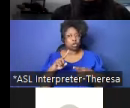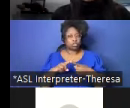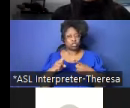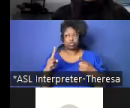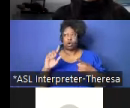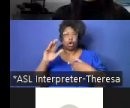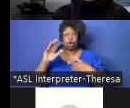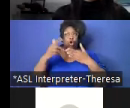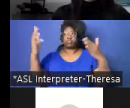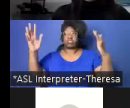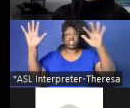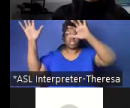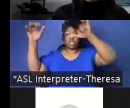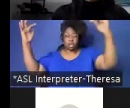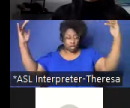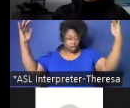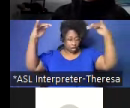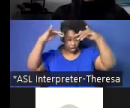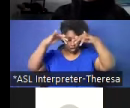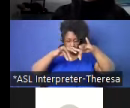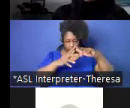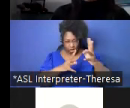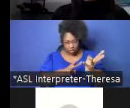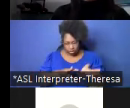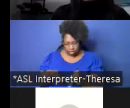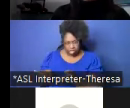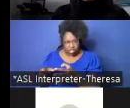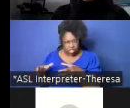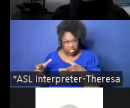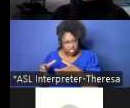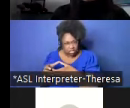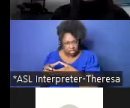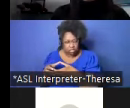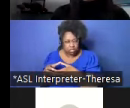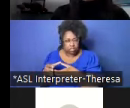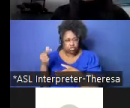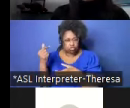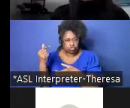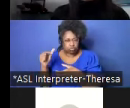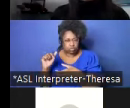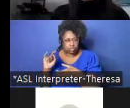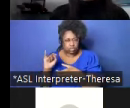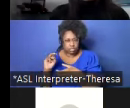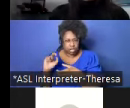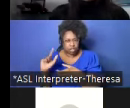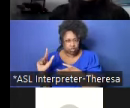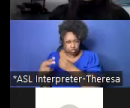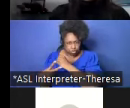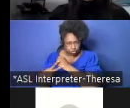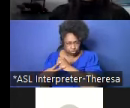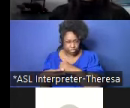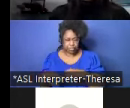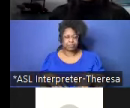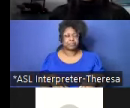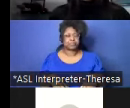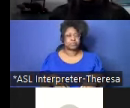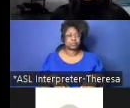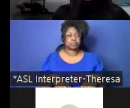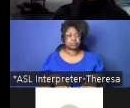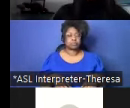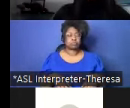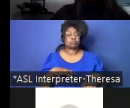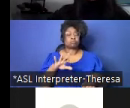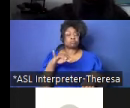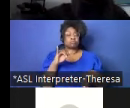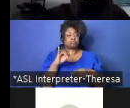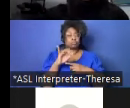tunnel storage. From a green infrastructure perspective, the opportunity then potentially lies with, especially at